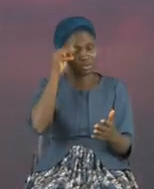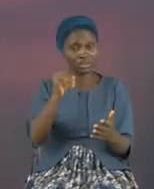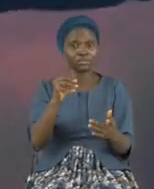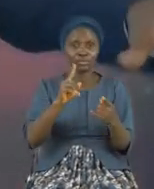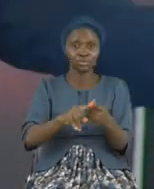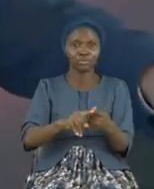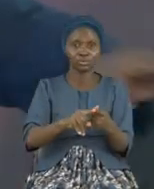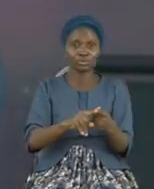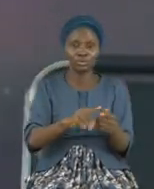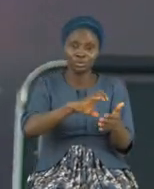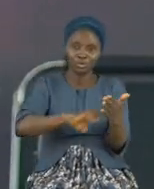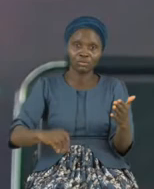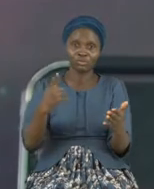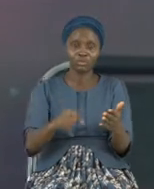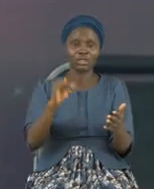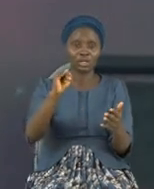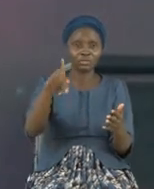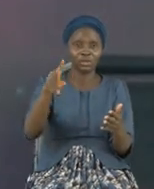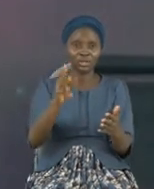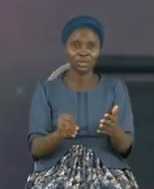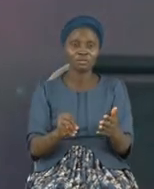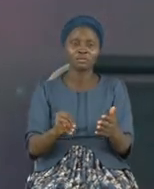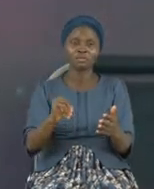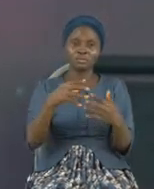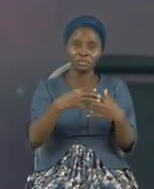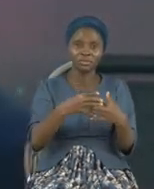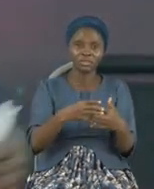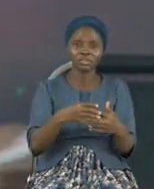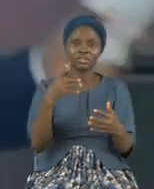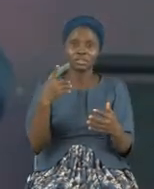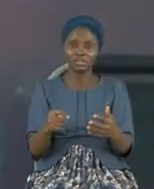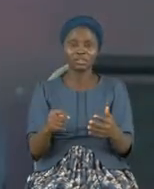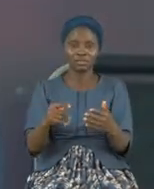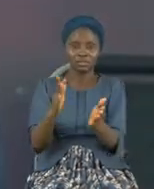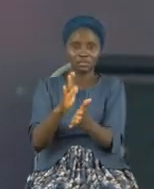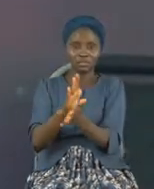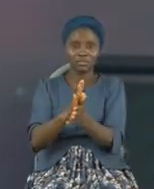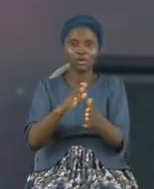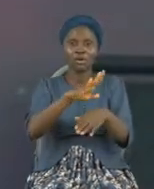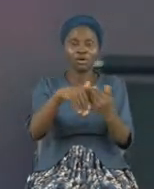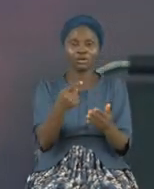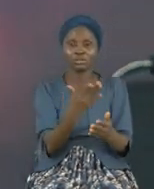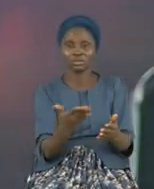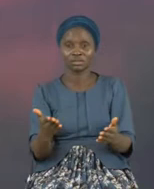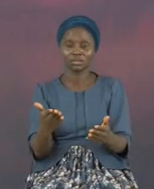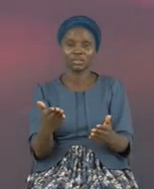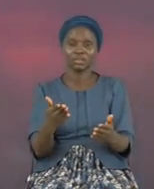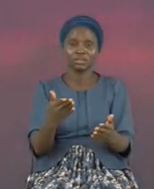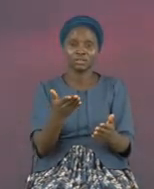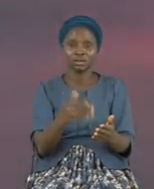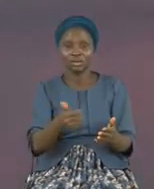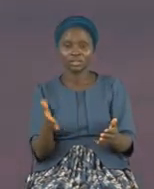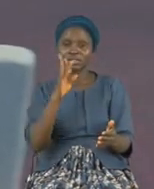the container was still there. And all the accessories were there. Put everything inside and go